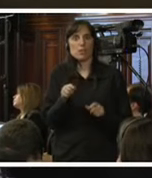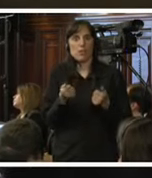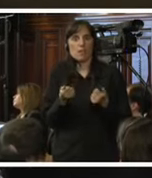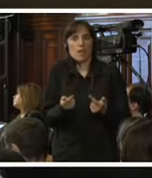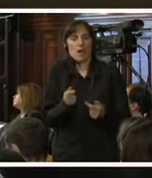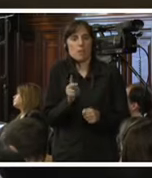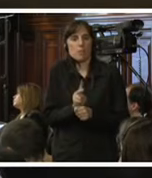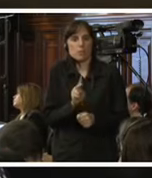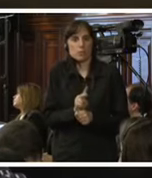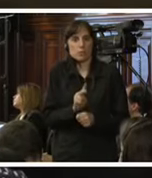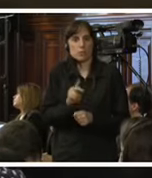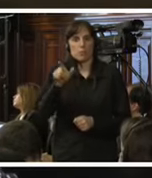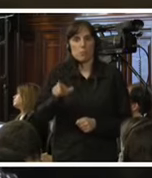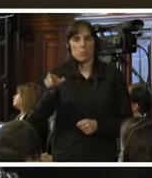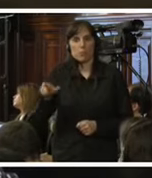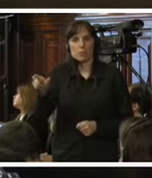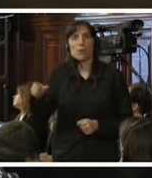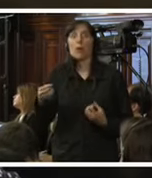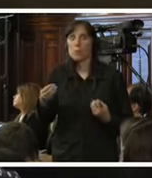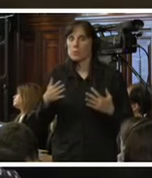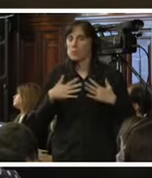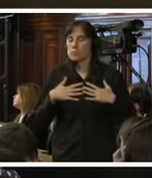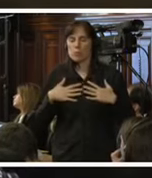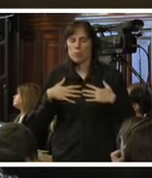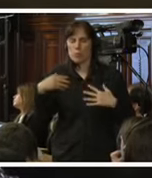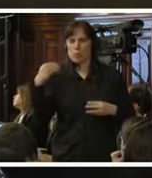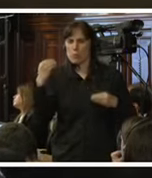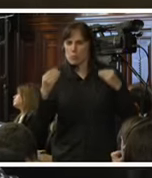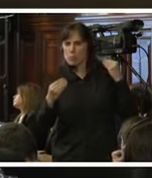I did not hear